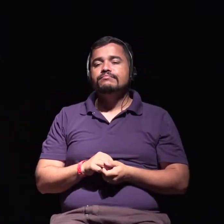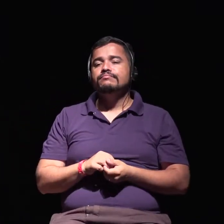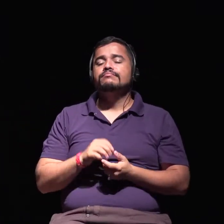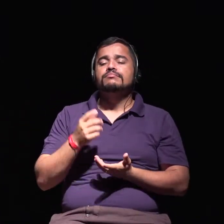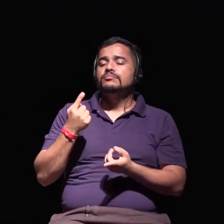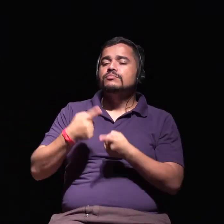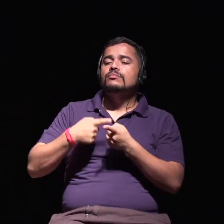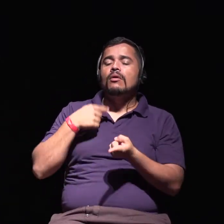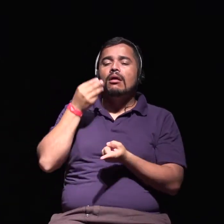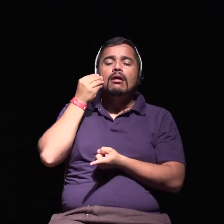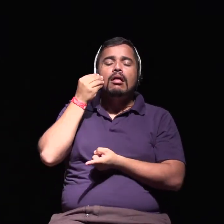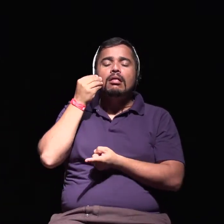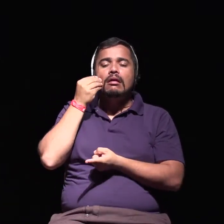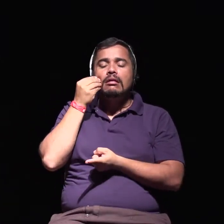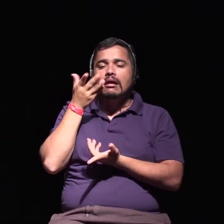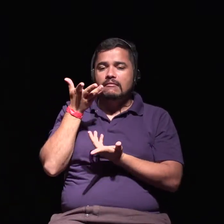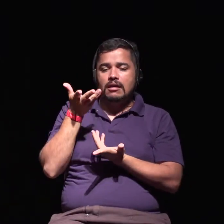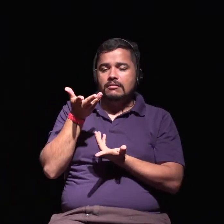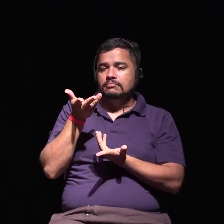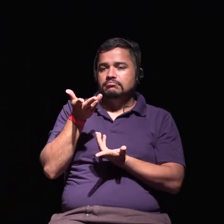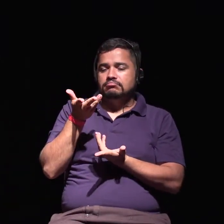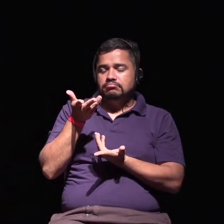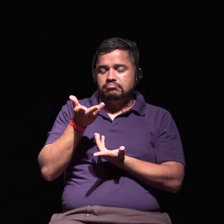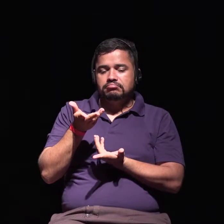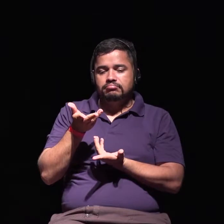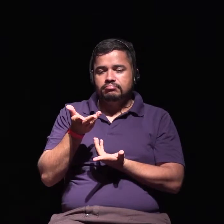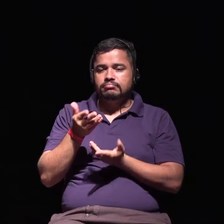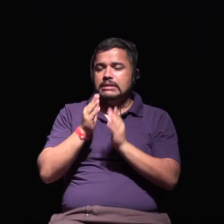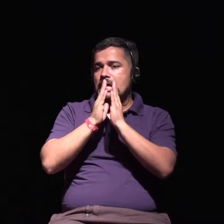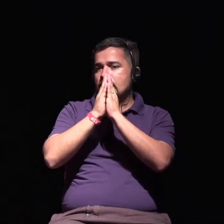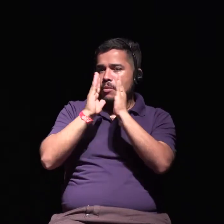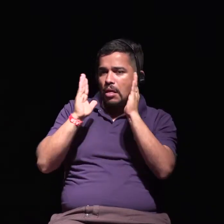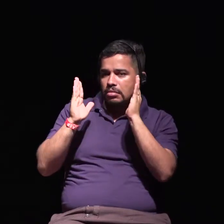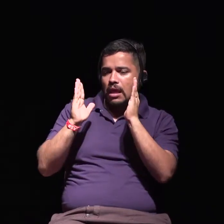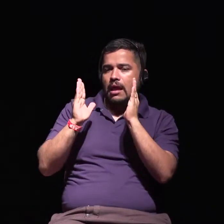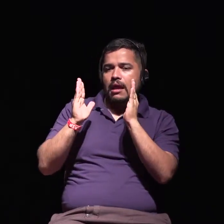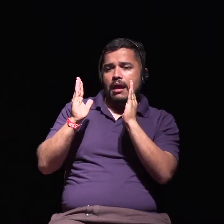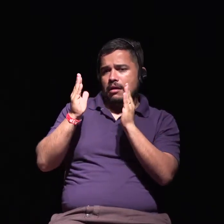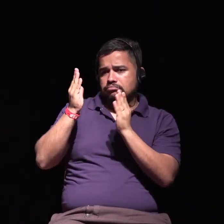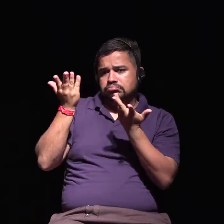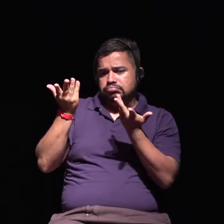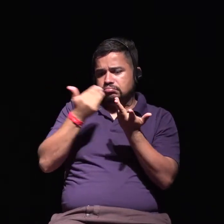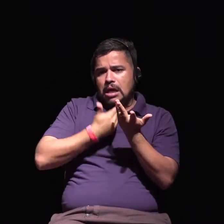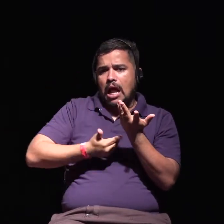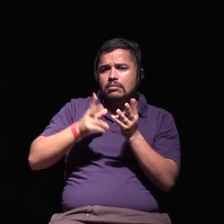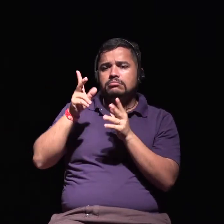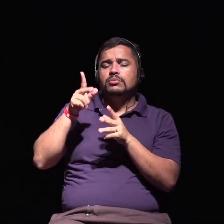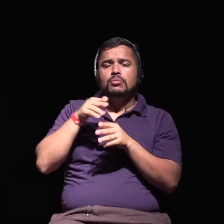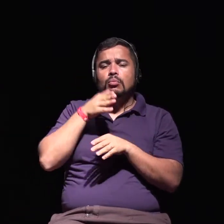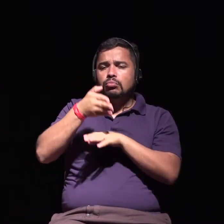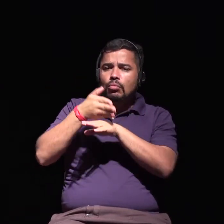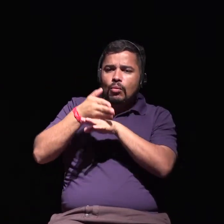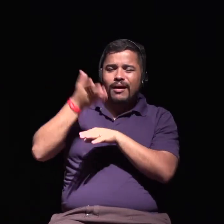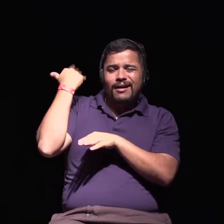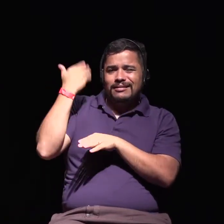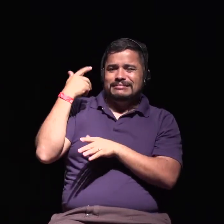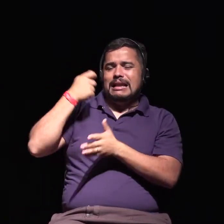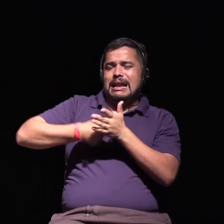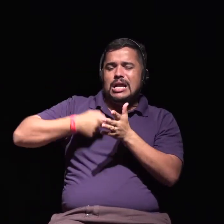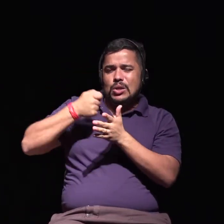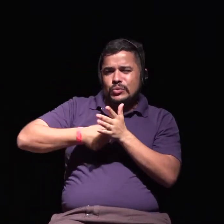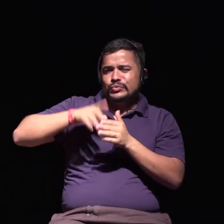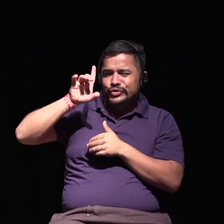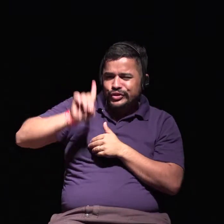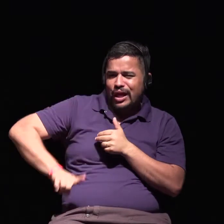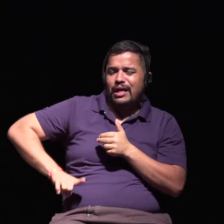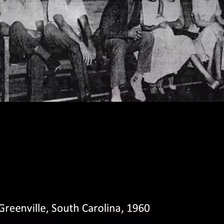course, this is the time of the civil rights movement, and it's appalling to me to think about how Strom Thurmond was